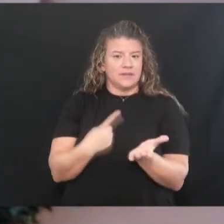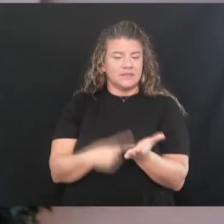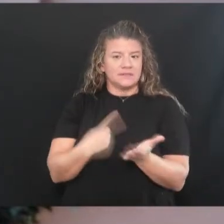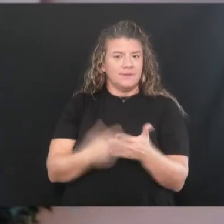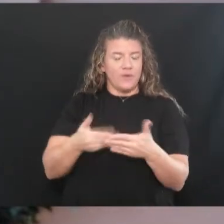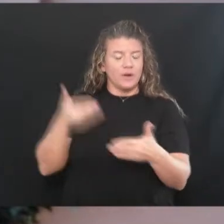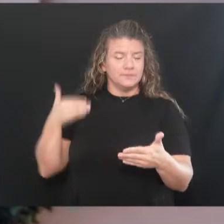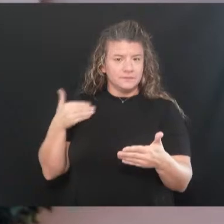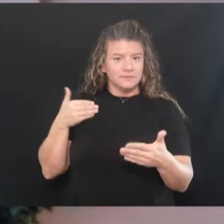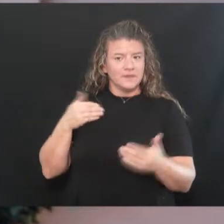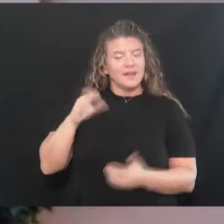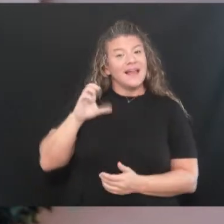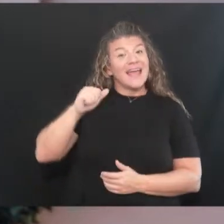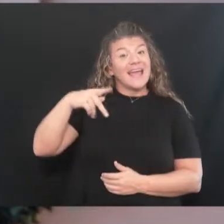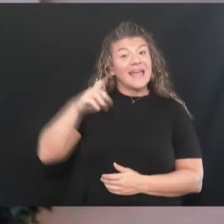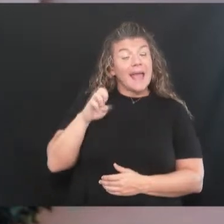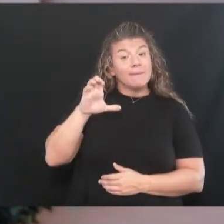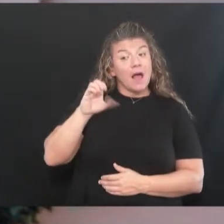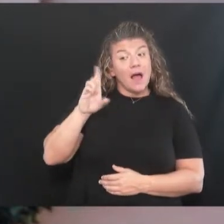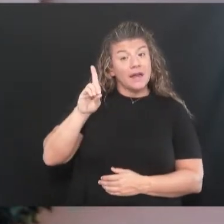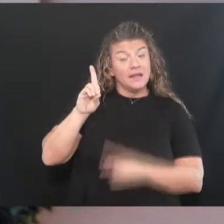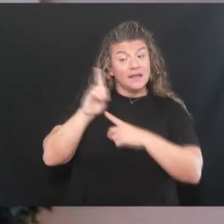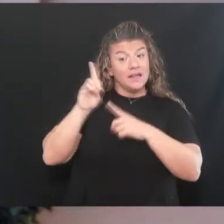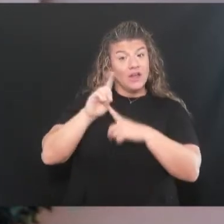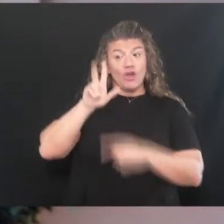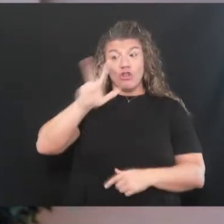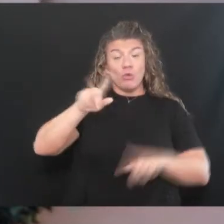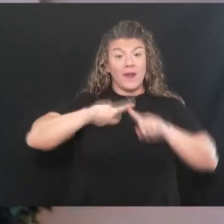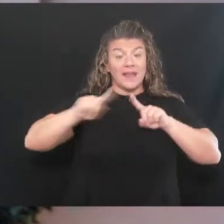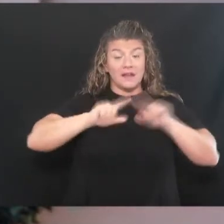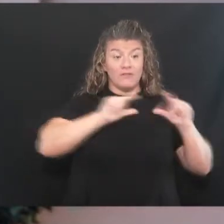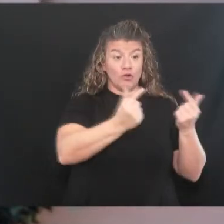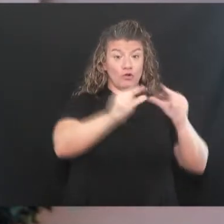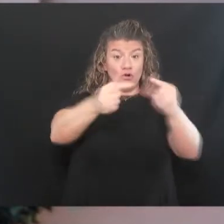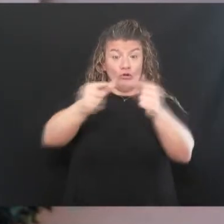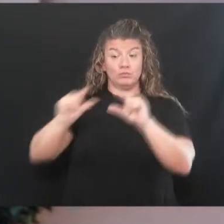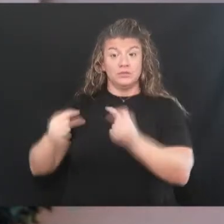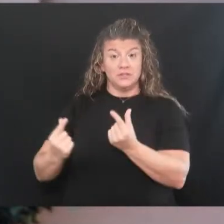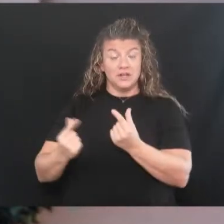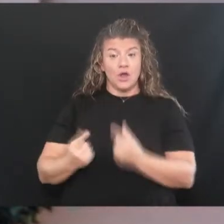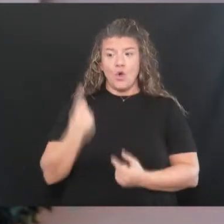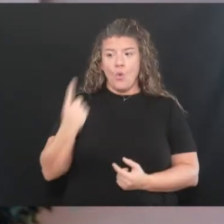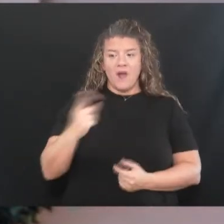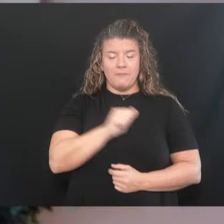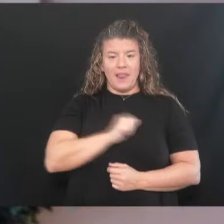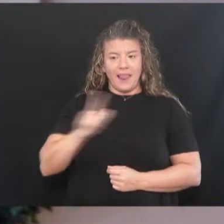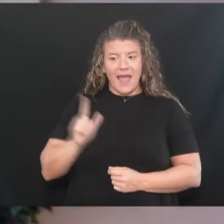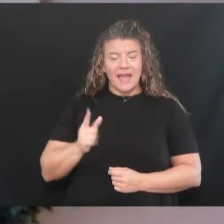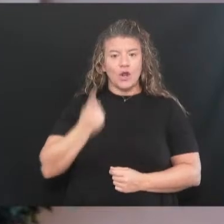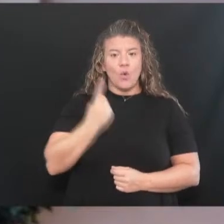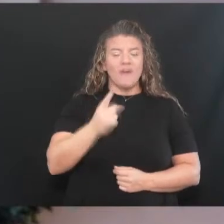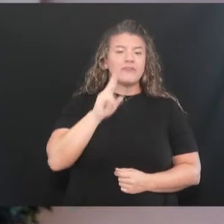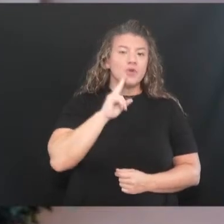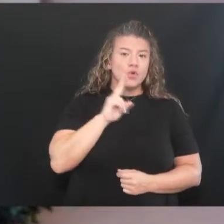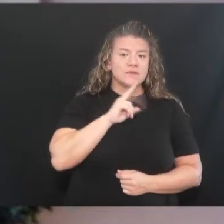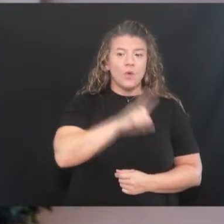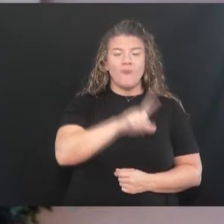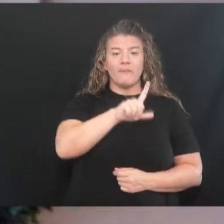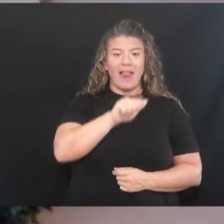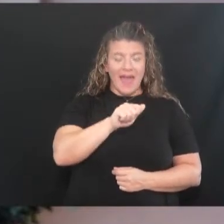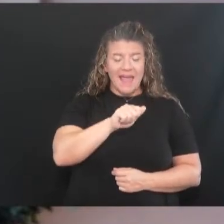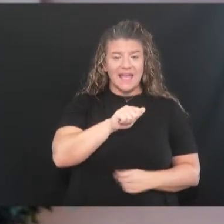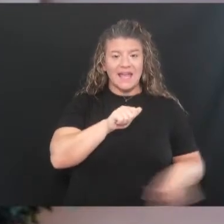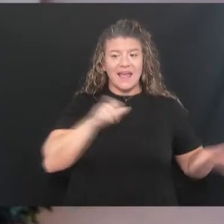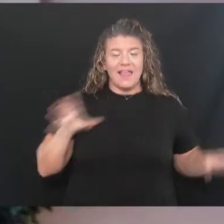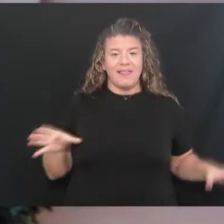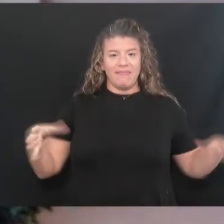in Cape Cod, where 3 different groups of people, one from Atlanta, one from Houston, one from Los Angeles,